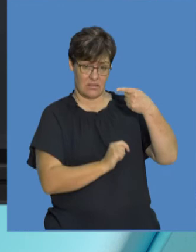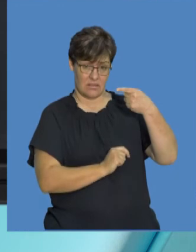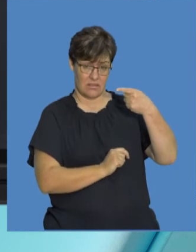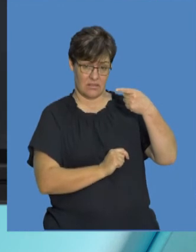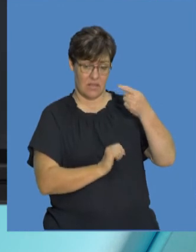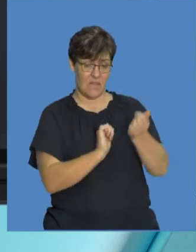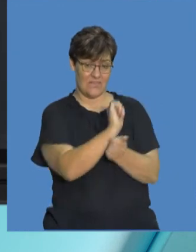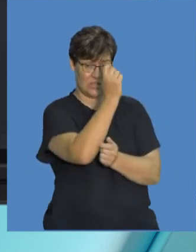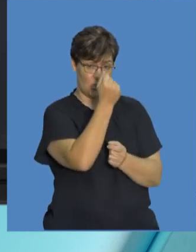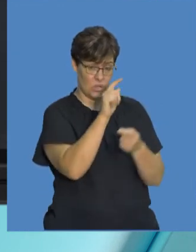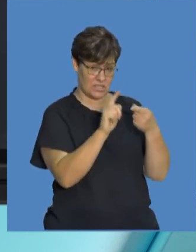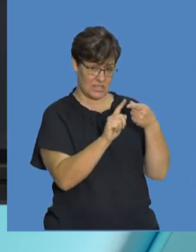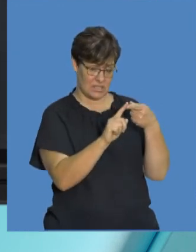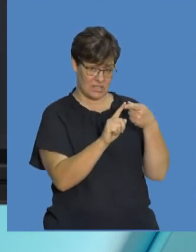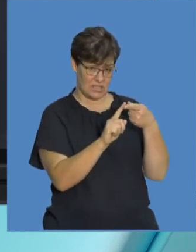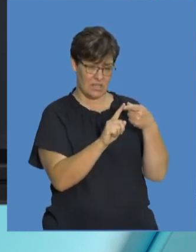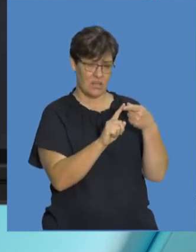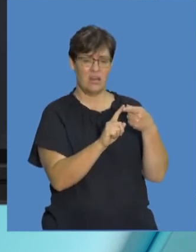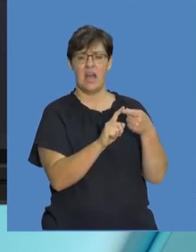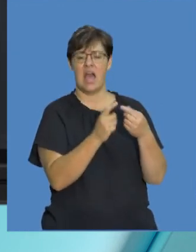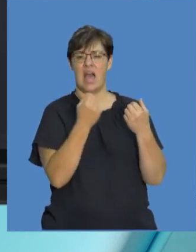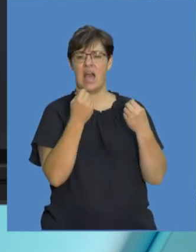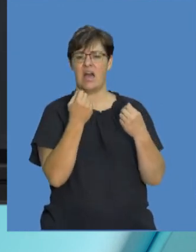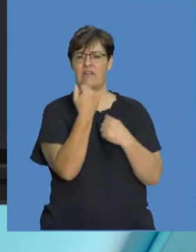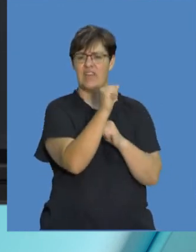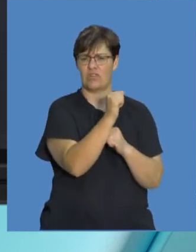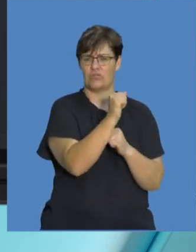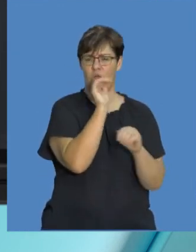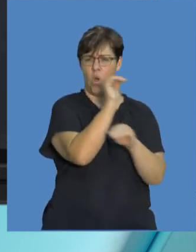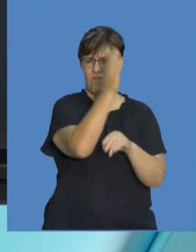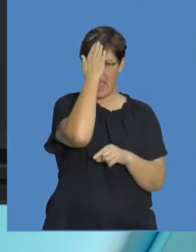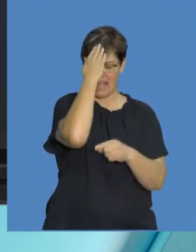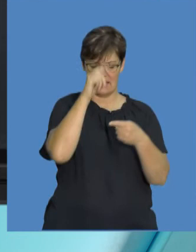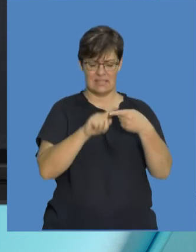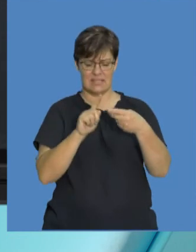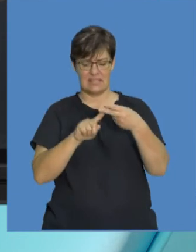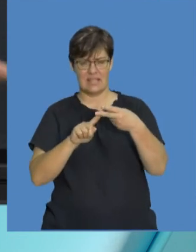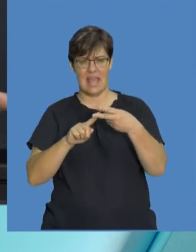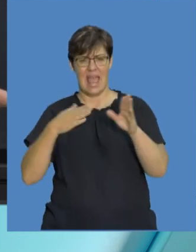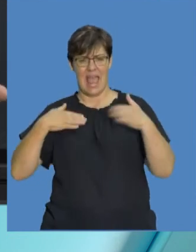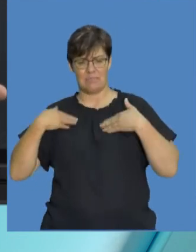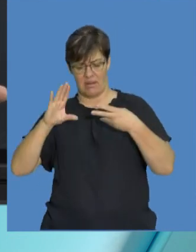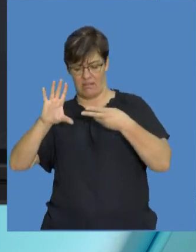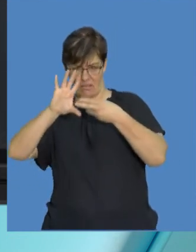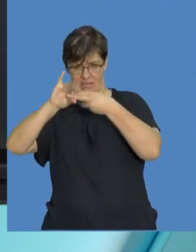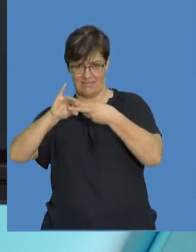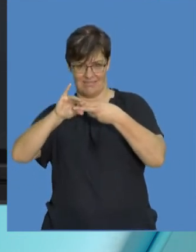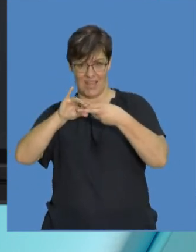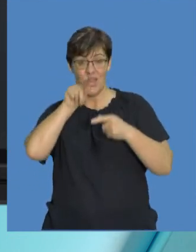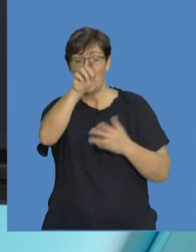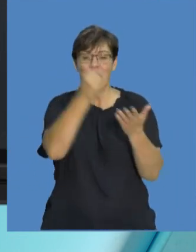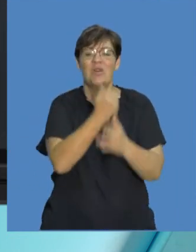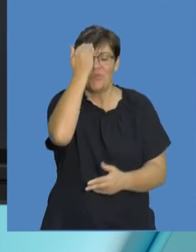be, you take your fixed cost, namely your factory overheads, plus your admin cost. Can you